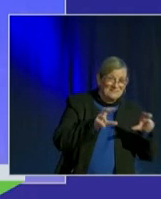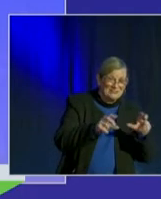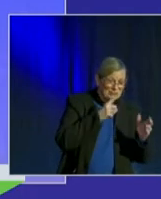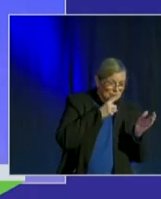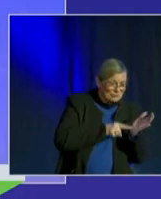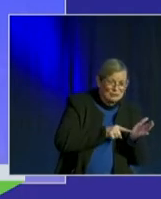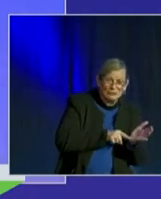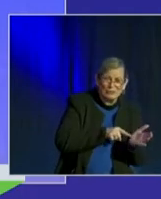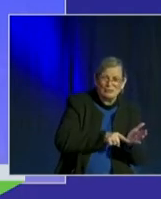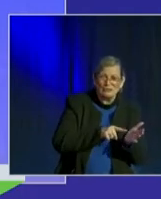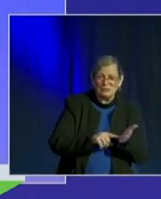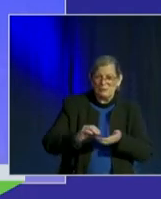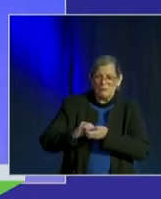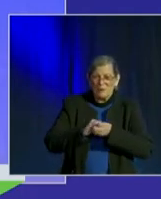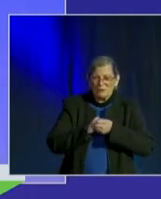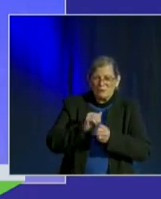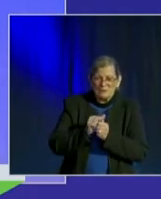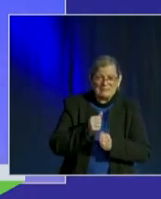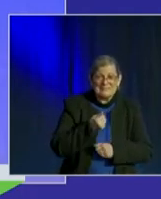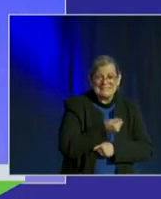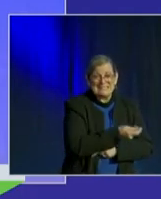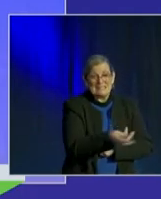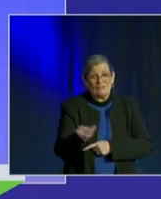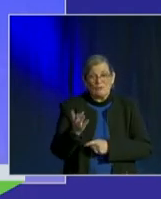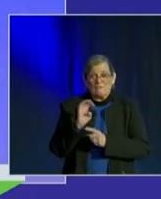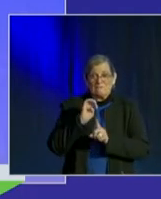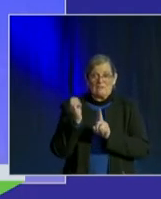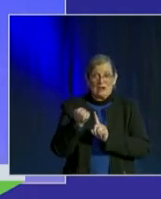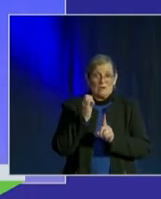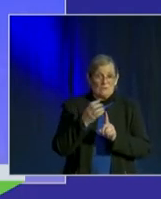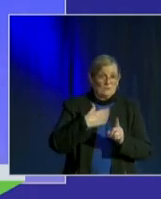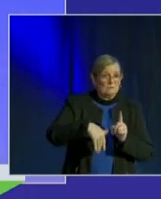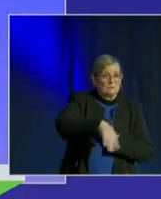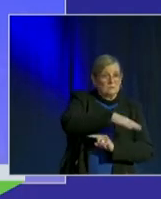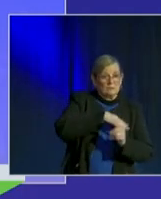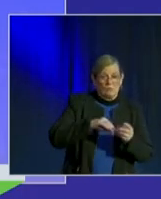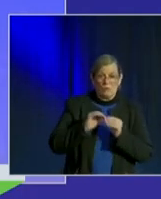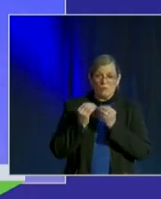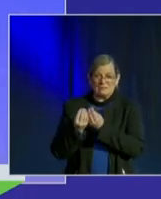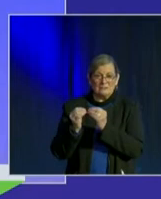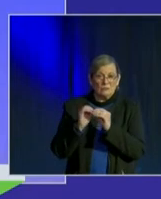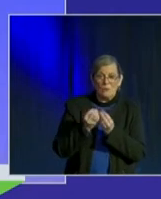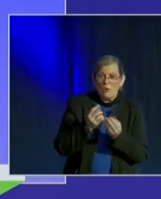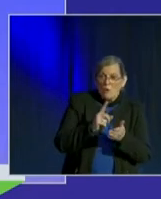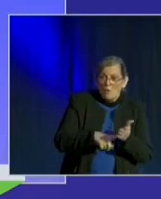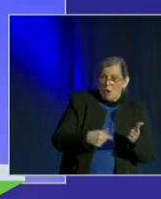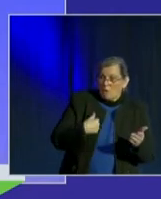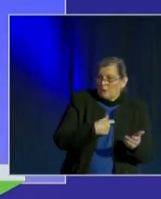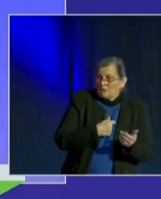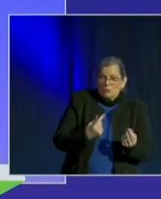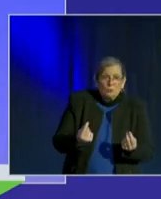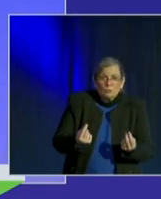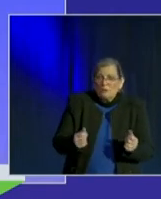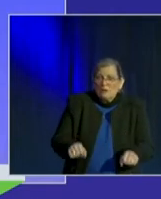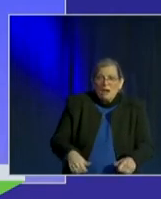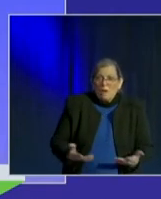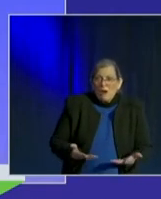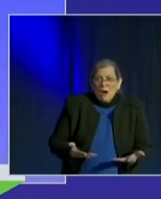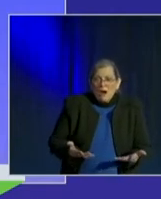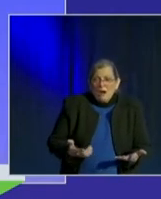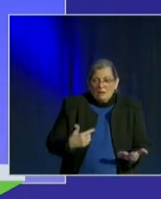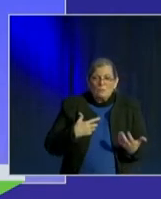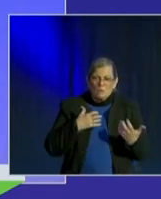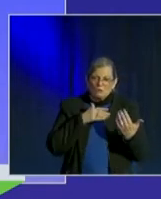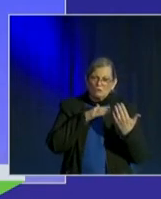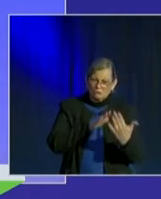with several environmental entities to see what can we do to address climate change